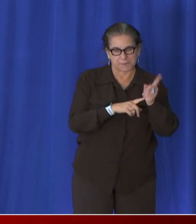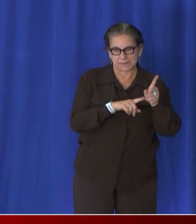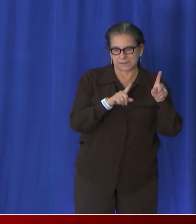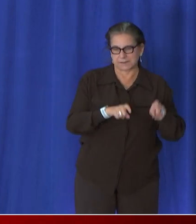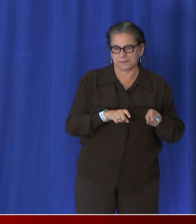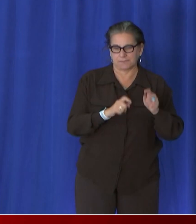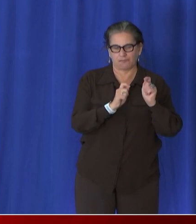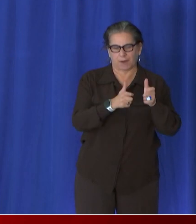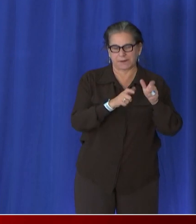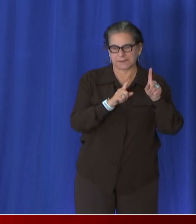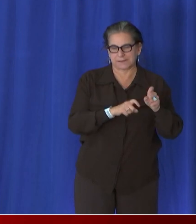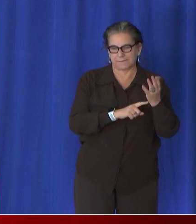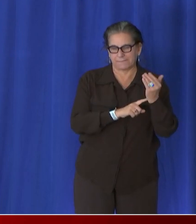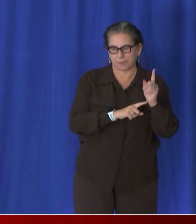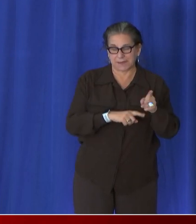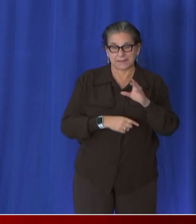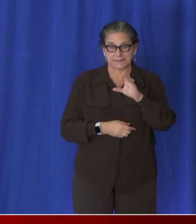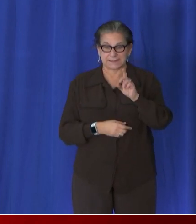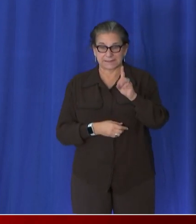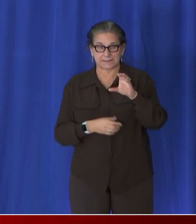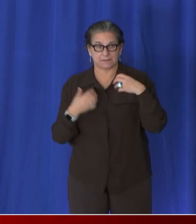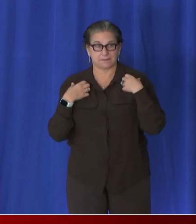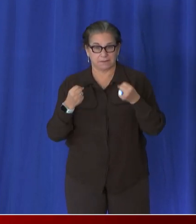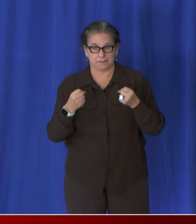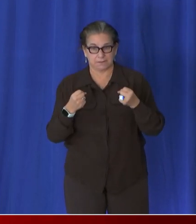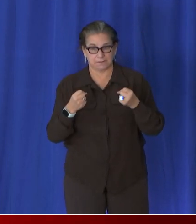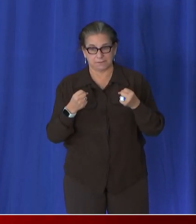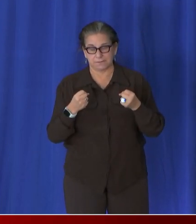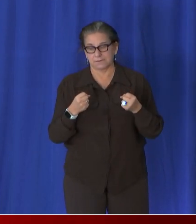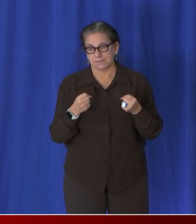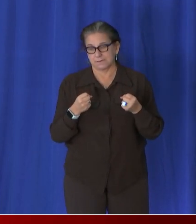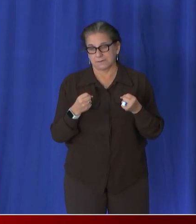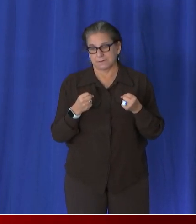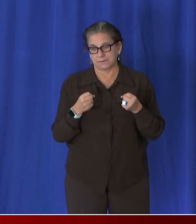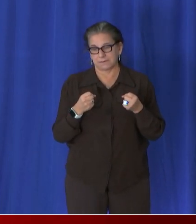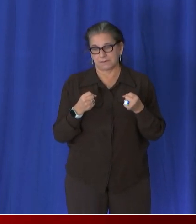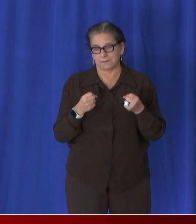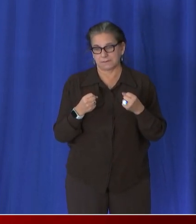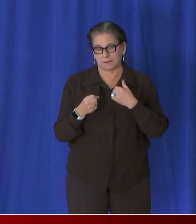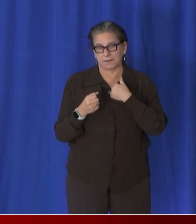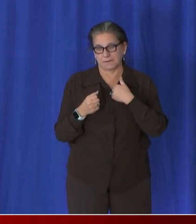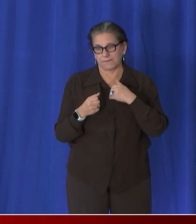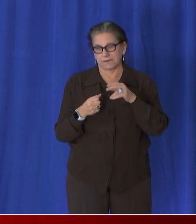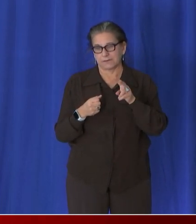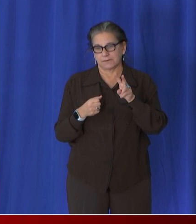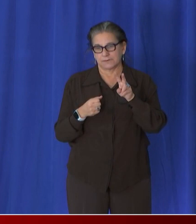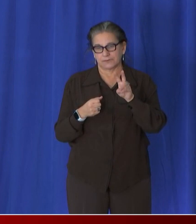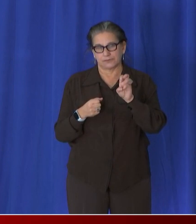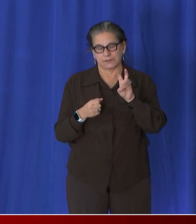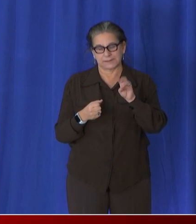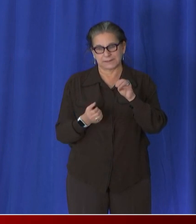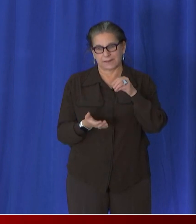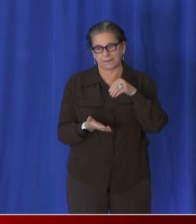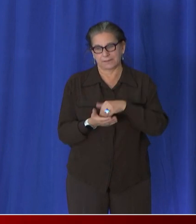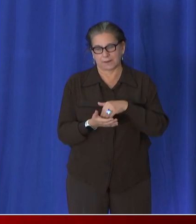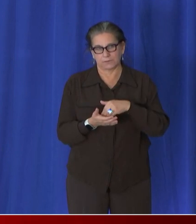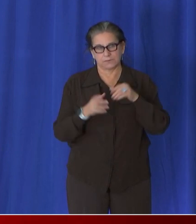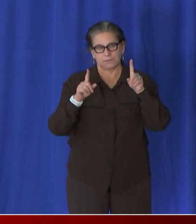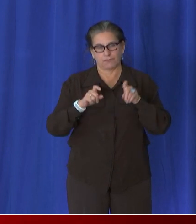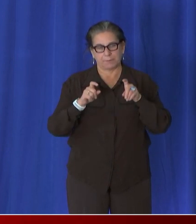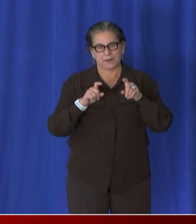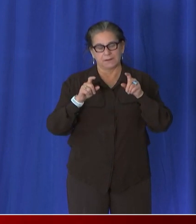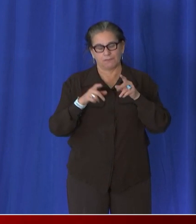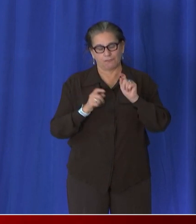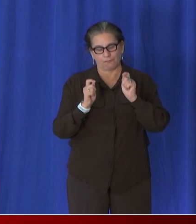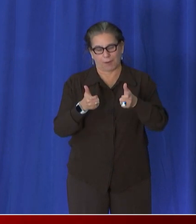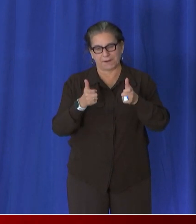There's 260,000 rapids on hand. We have committed a certain group of